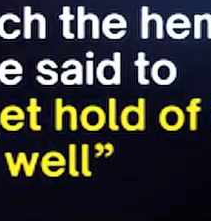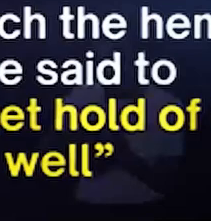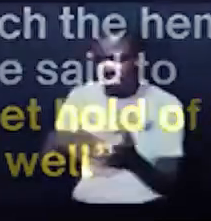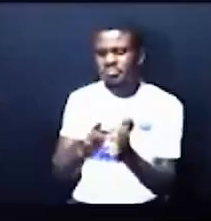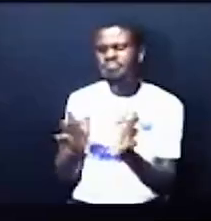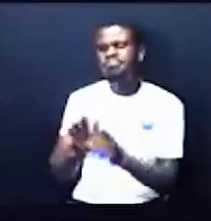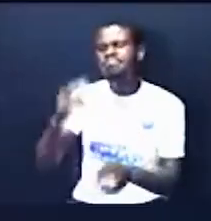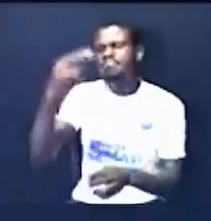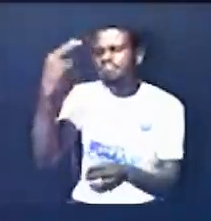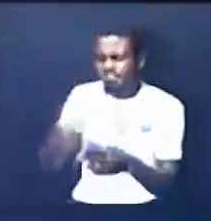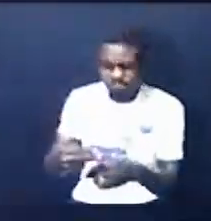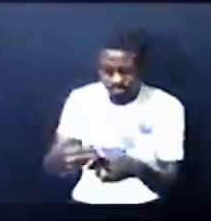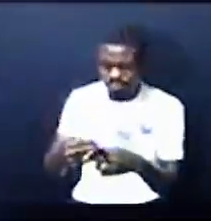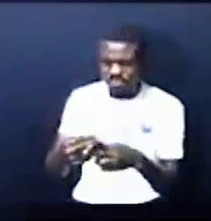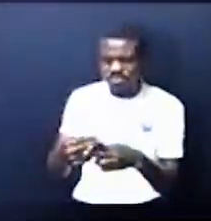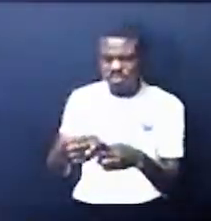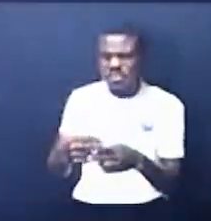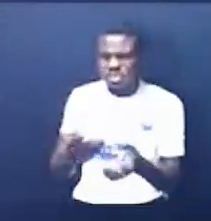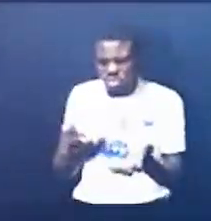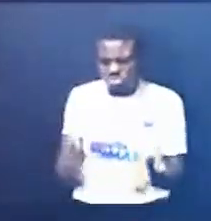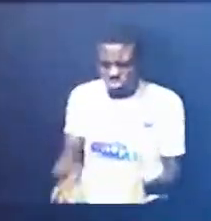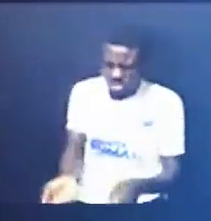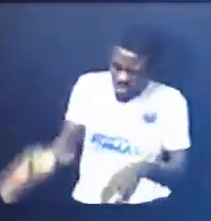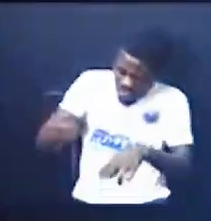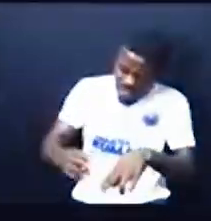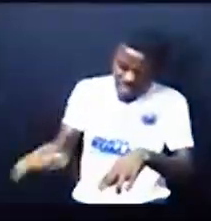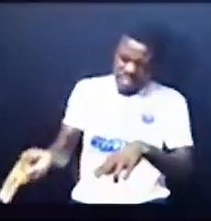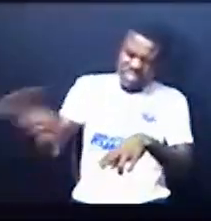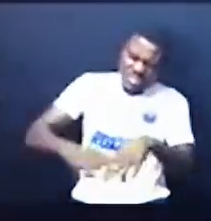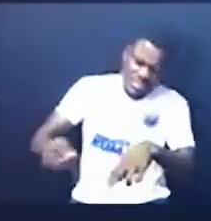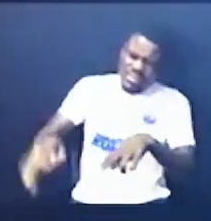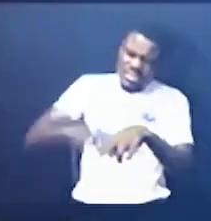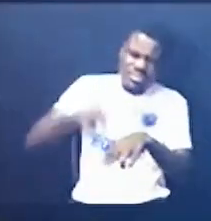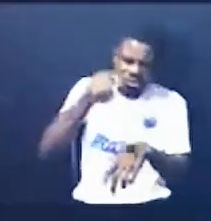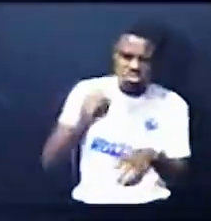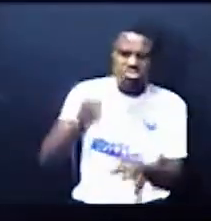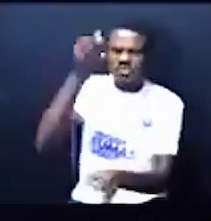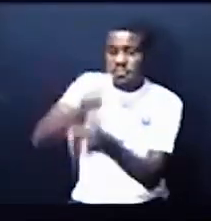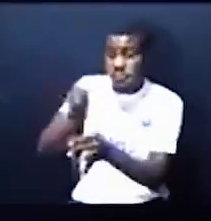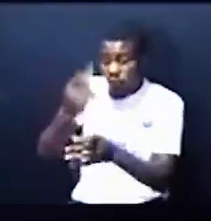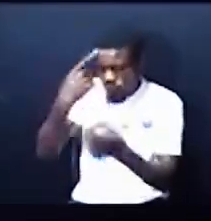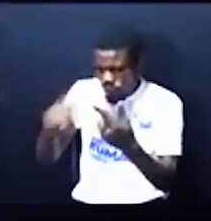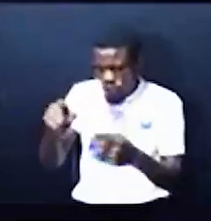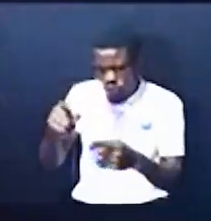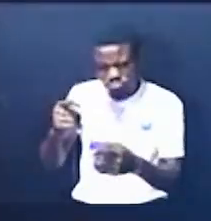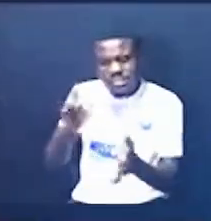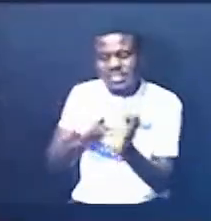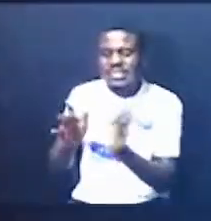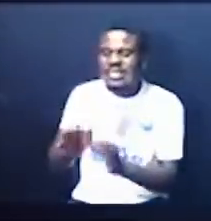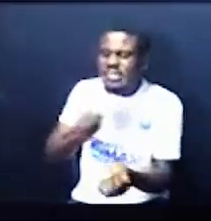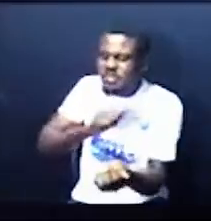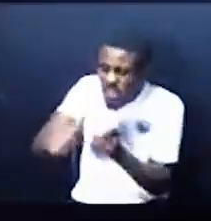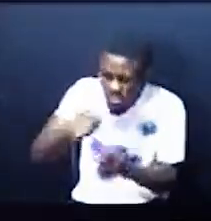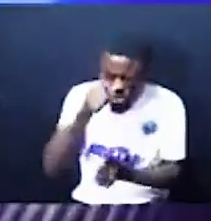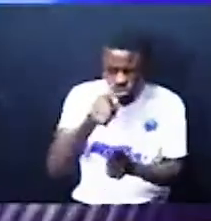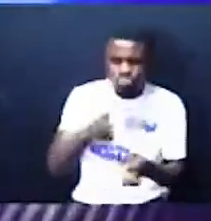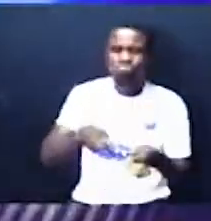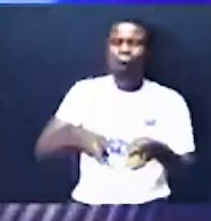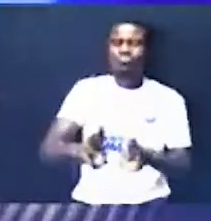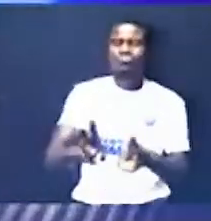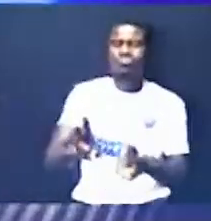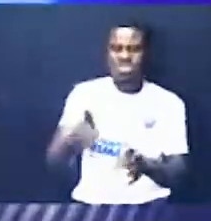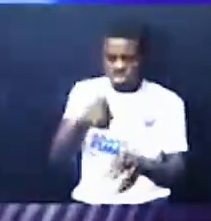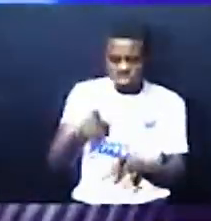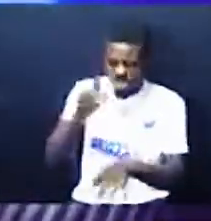name of Jesus, lift your faith. For Jesus is passing your way. Touch